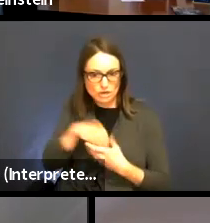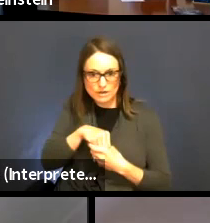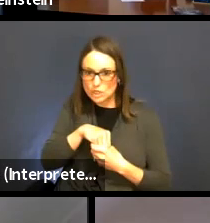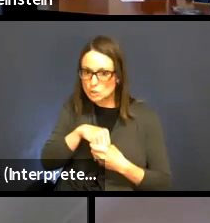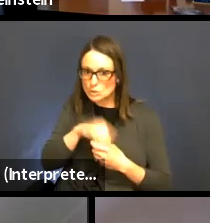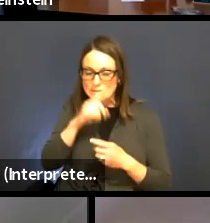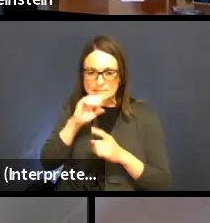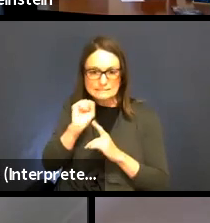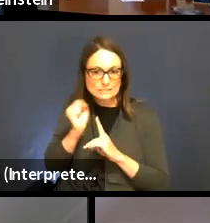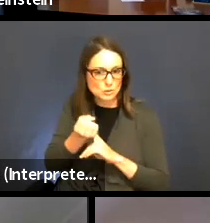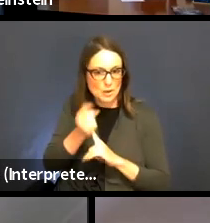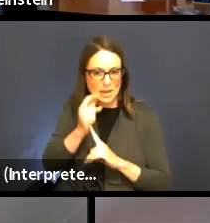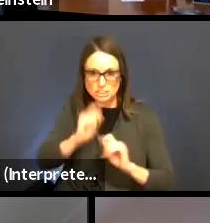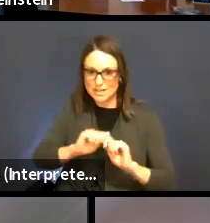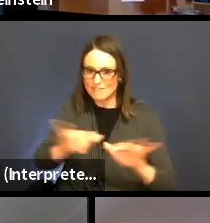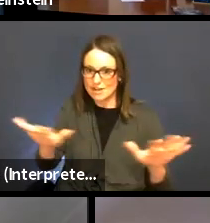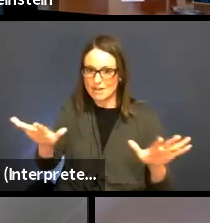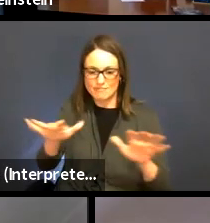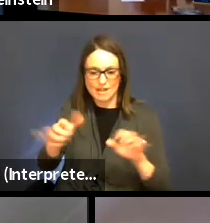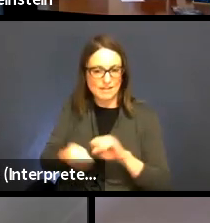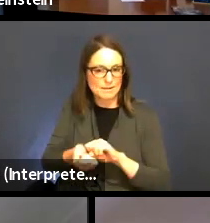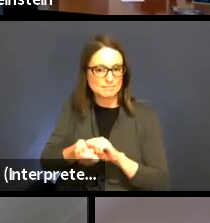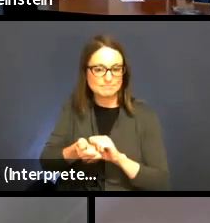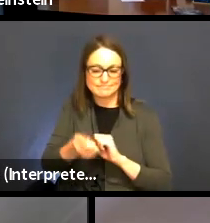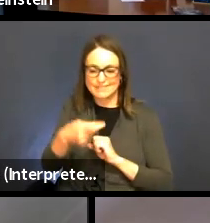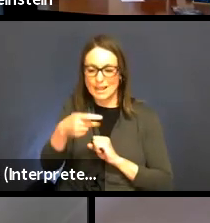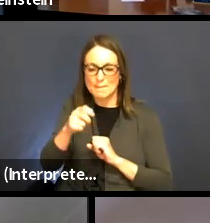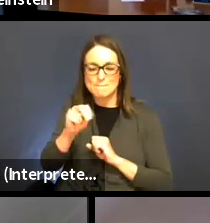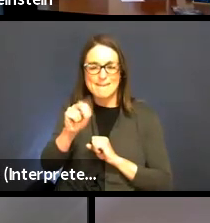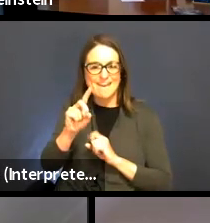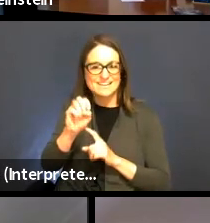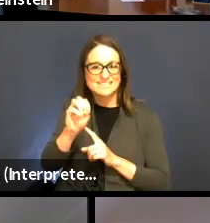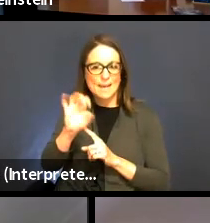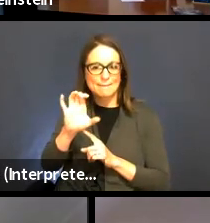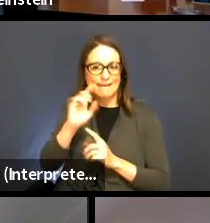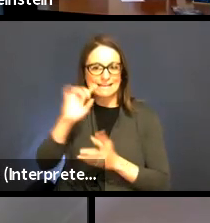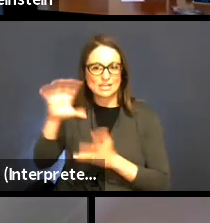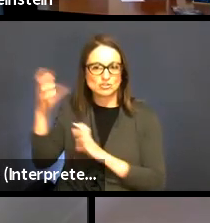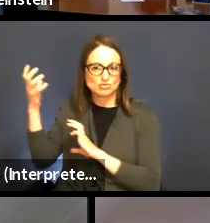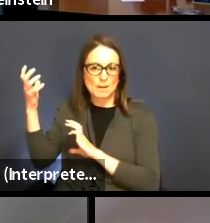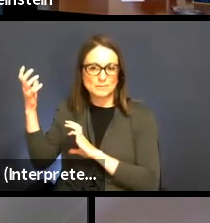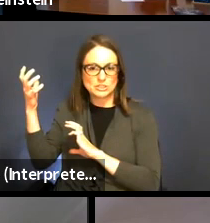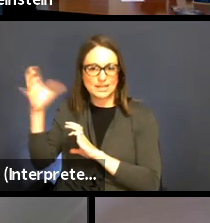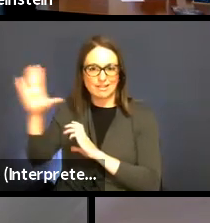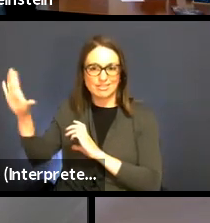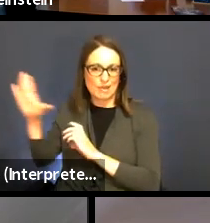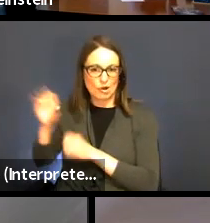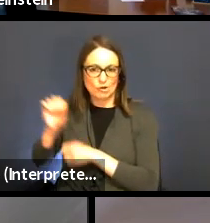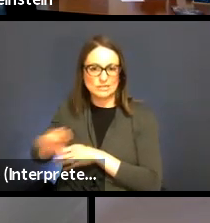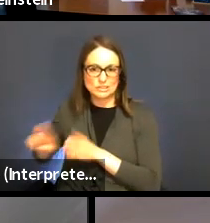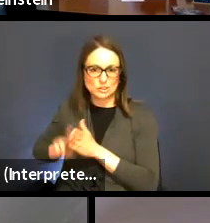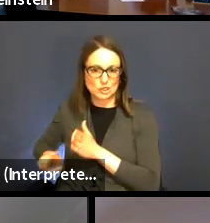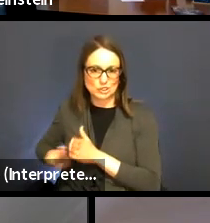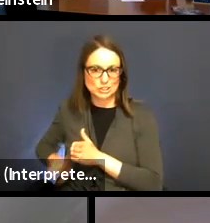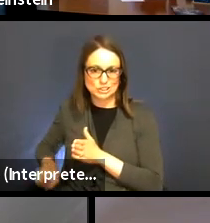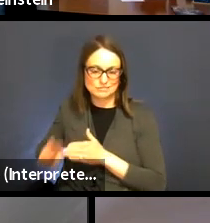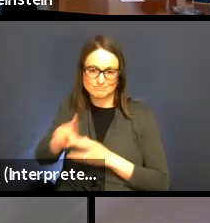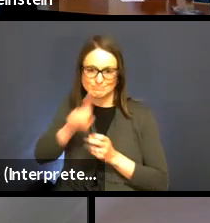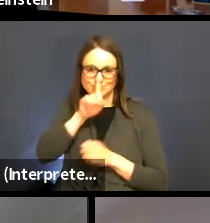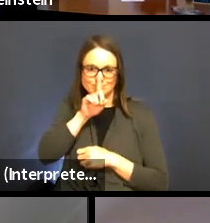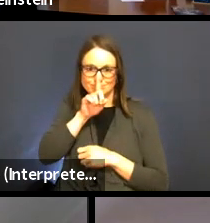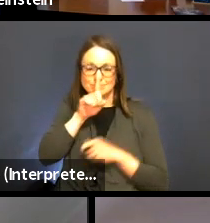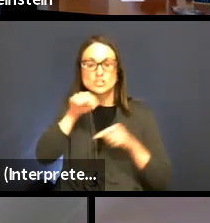of pandemics disrupting the ability of faculty members to do their research. And so this policy